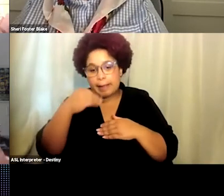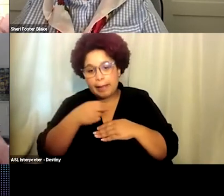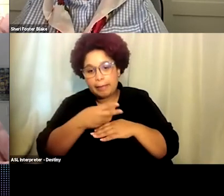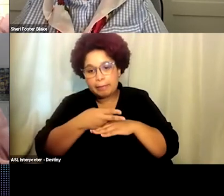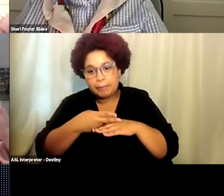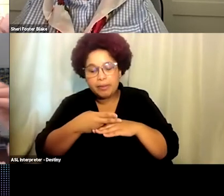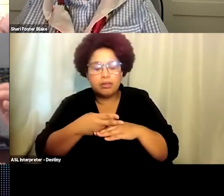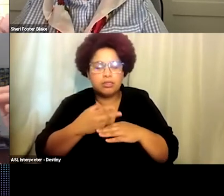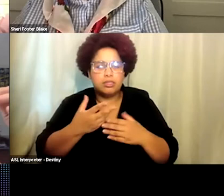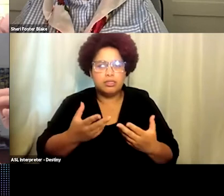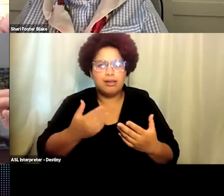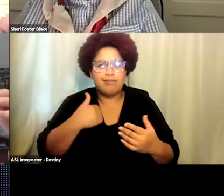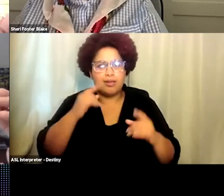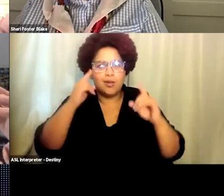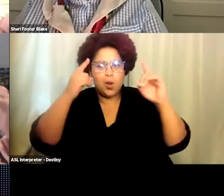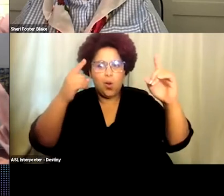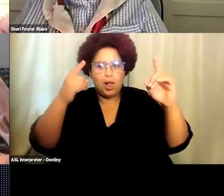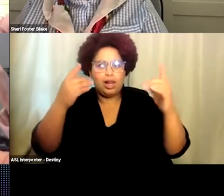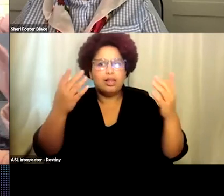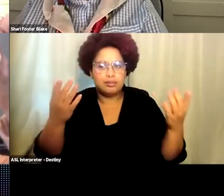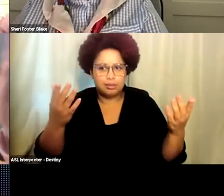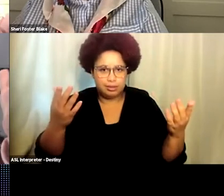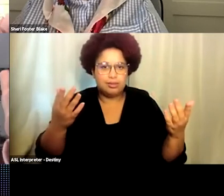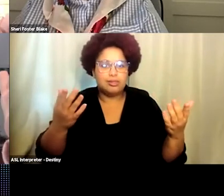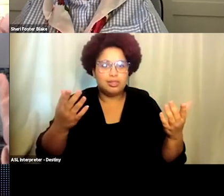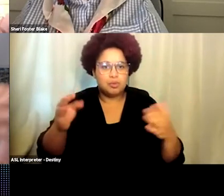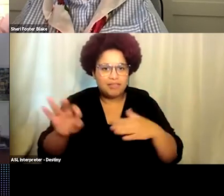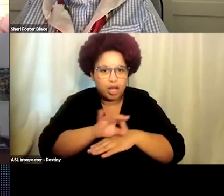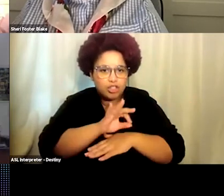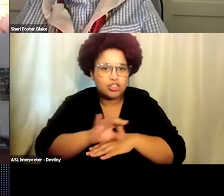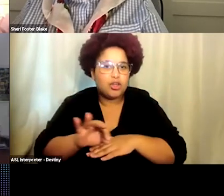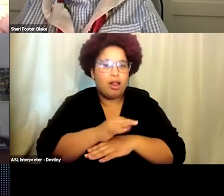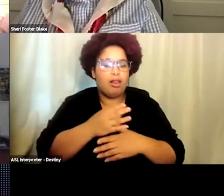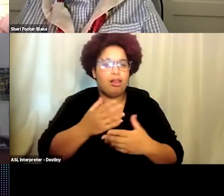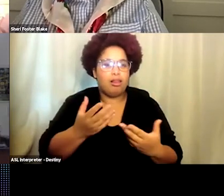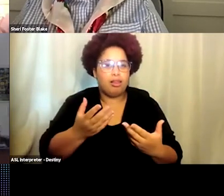It's having a goal, and that we're still functional and